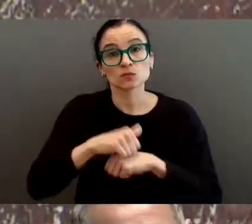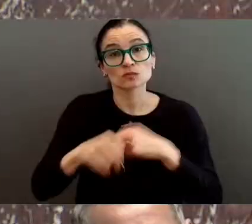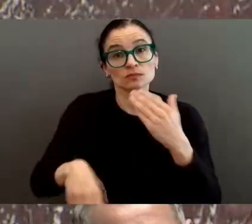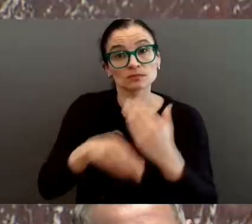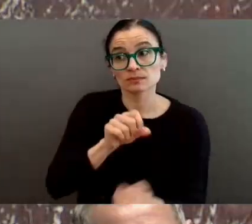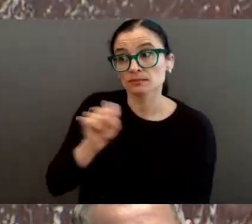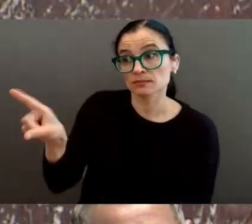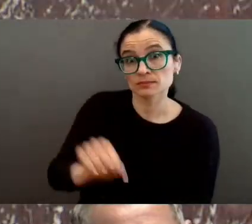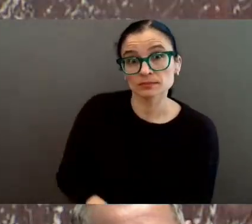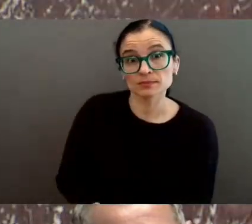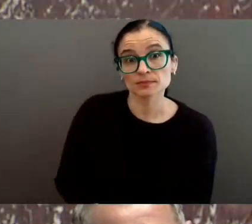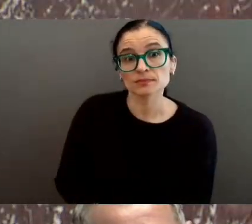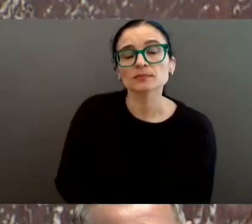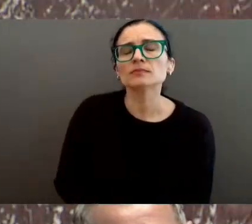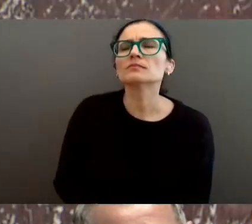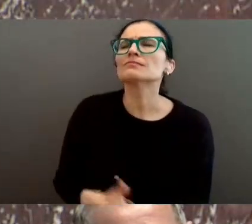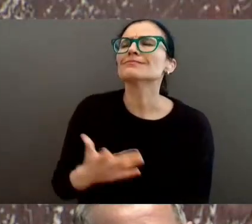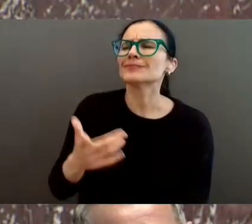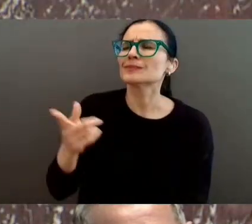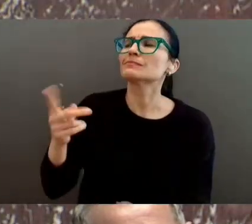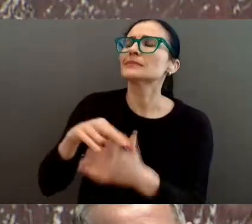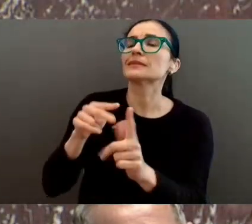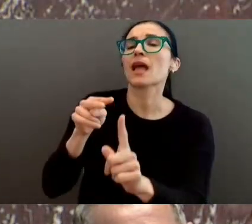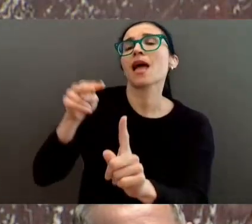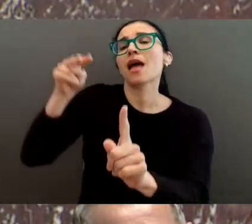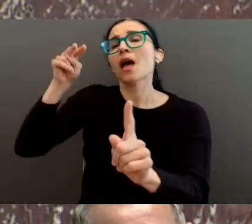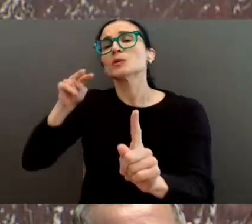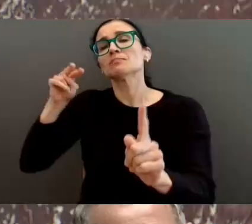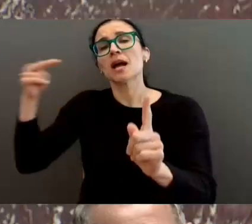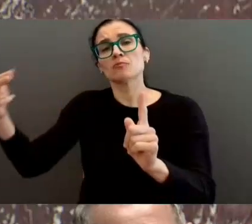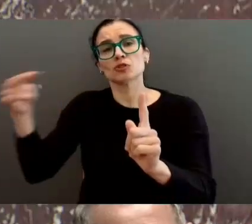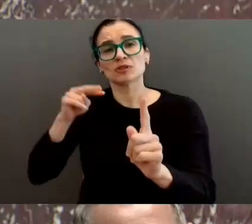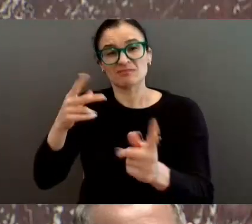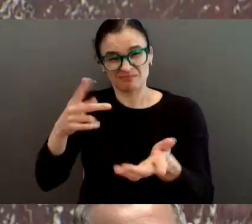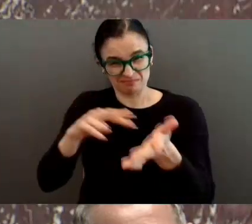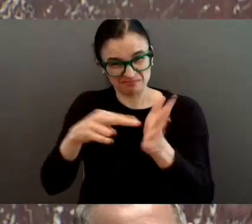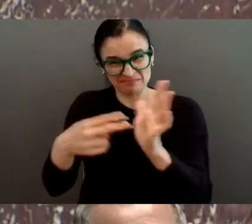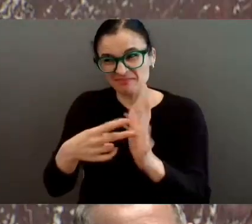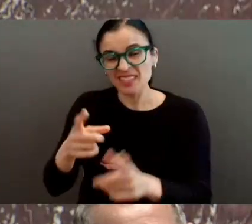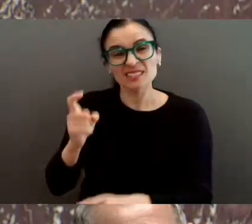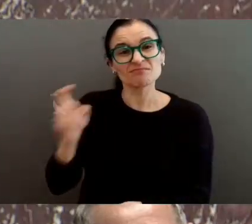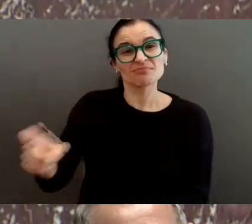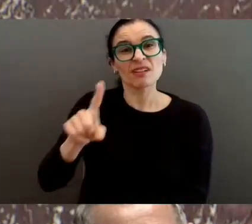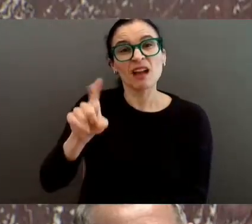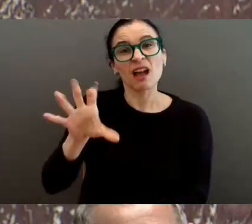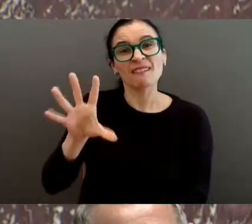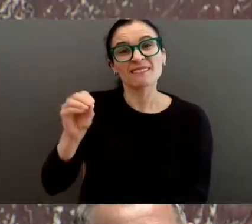for $150,000 for 6 months of work.